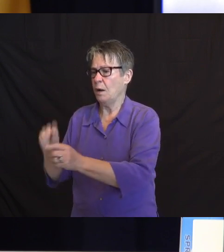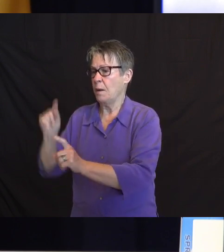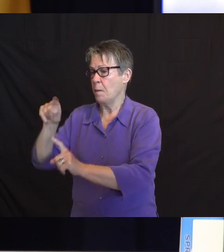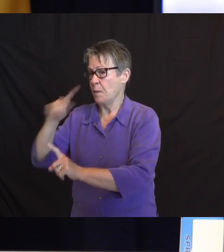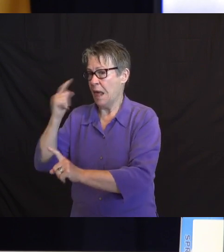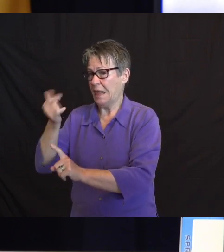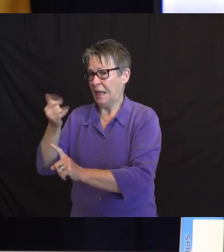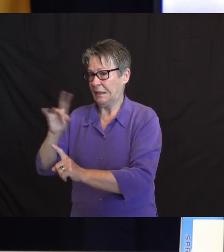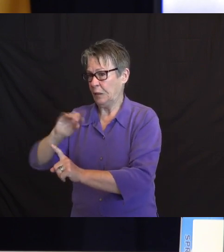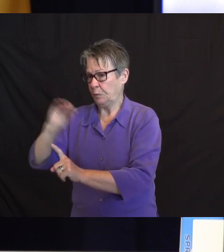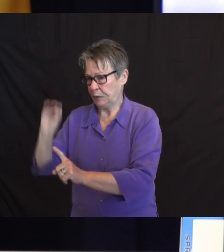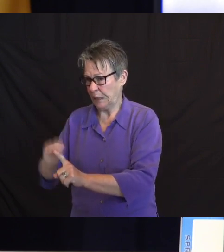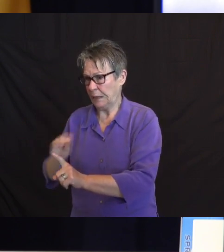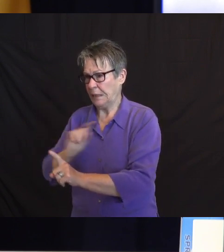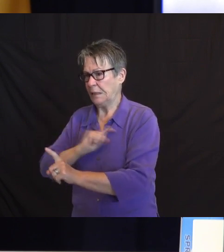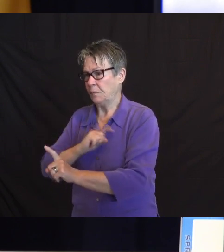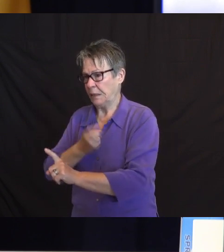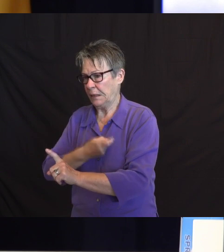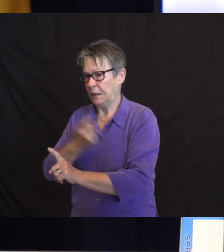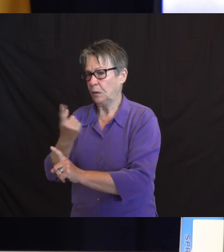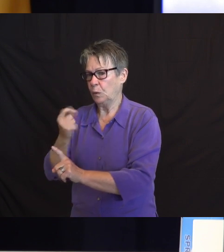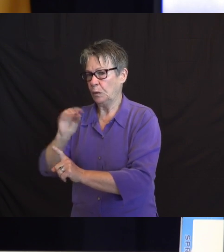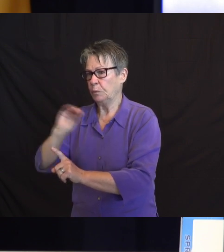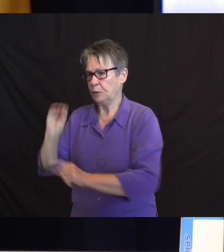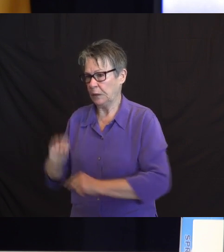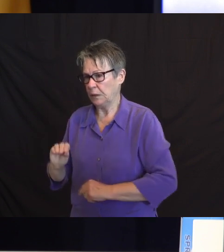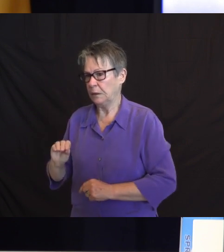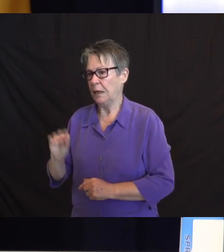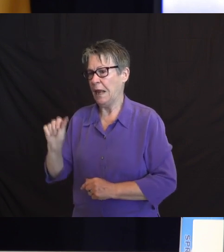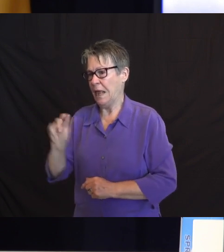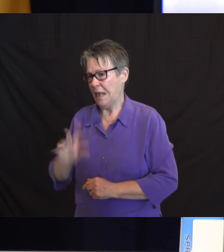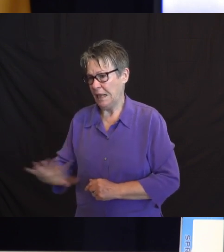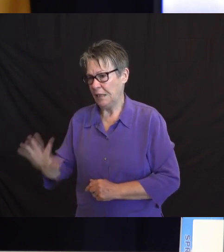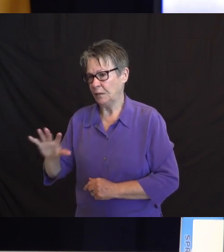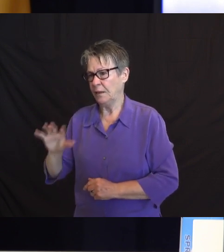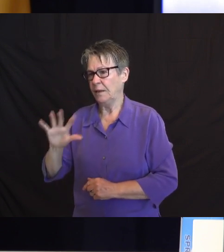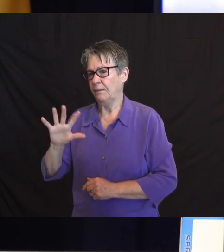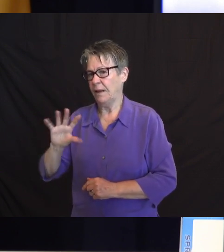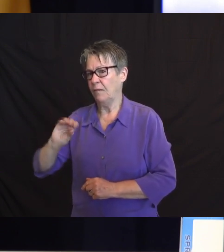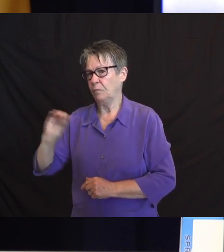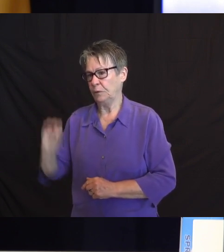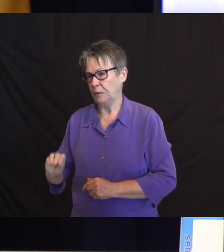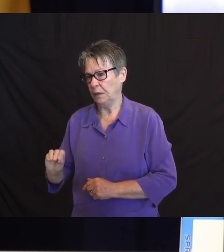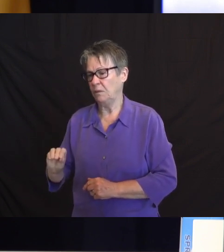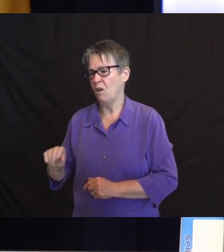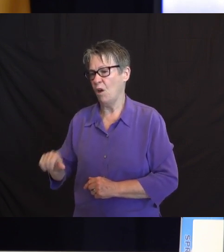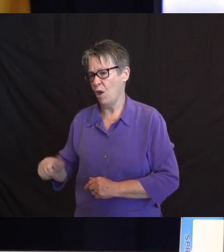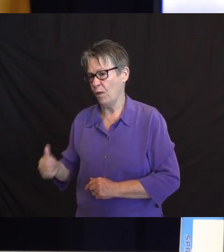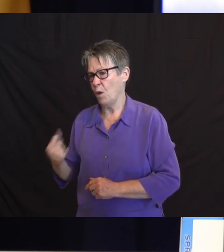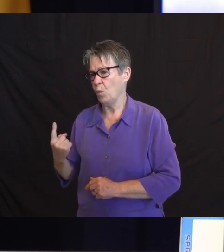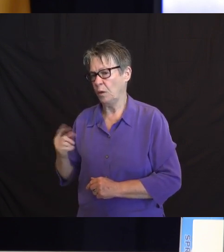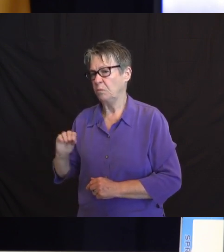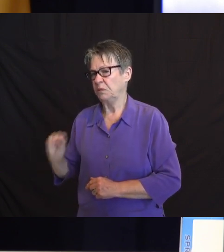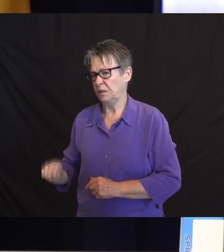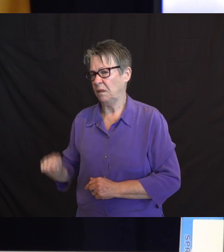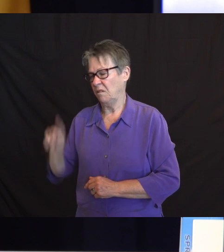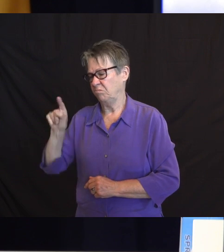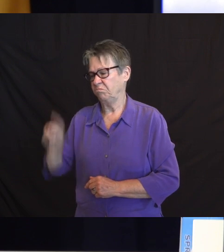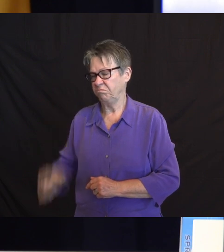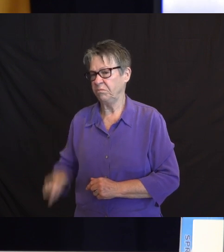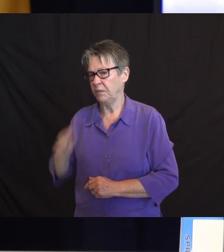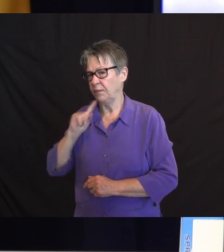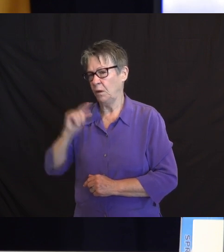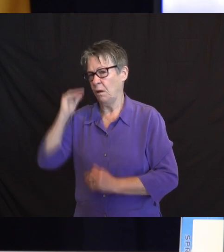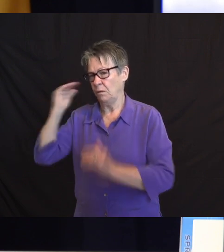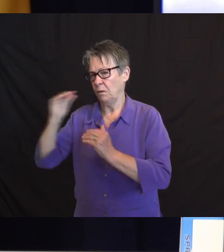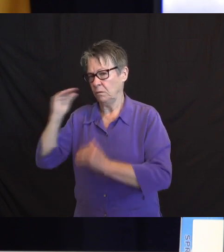Hispanic, 20.4%, Asian, 5.7%, other, 1.6%. The state